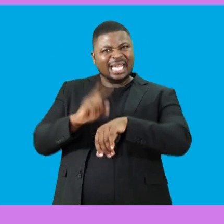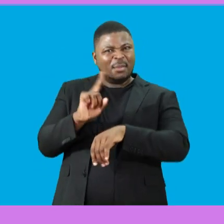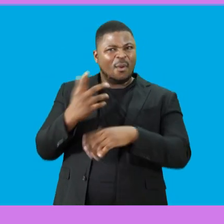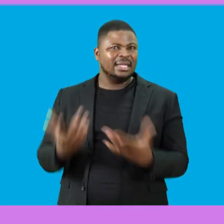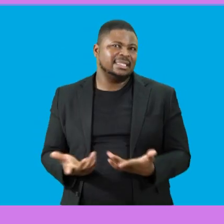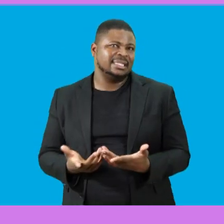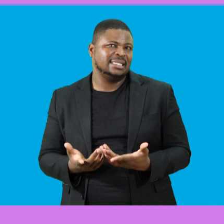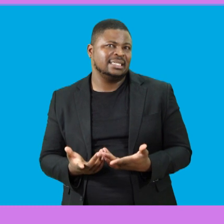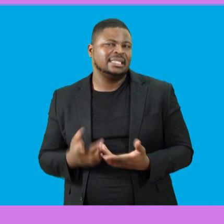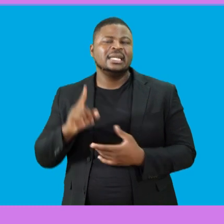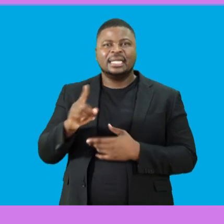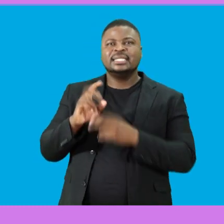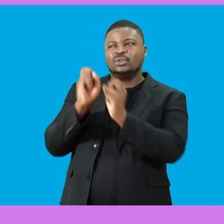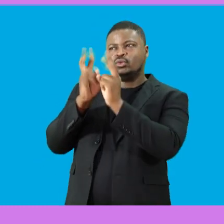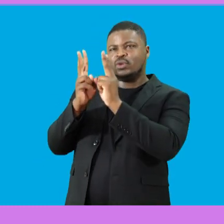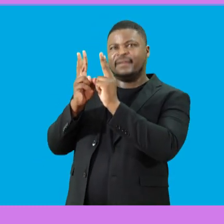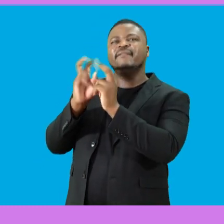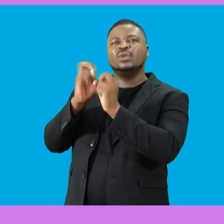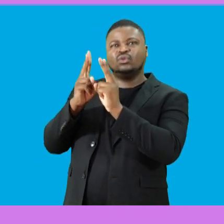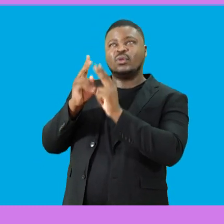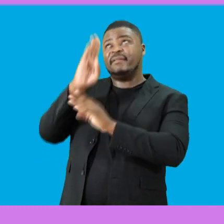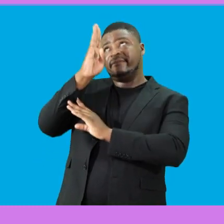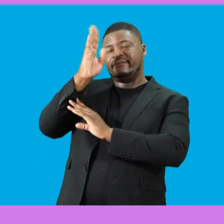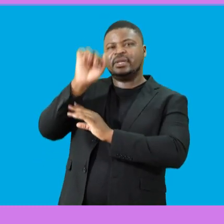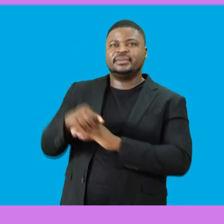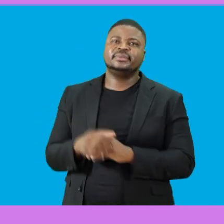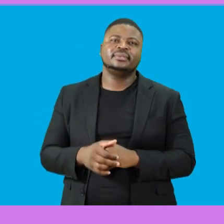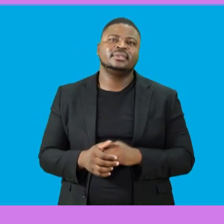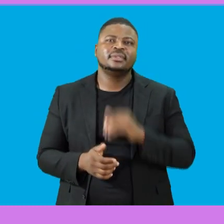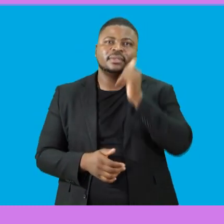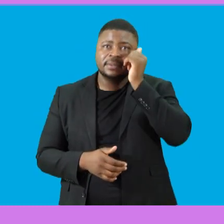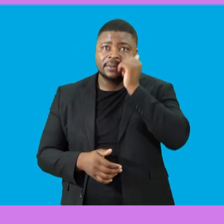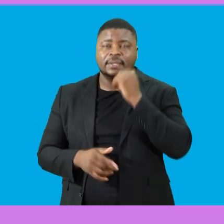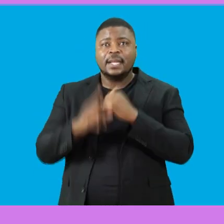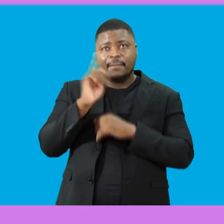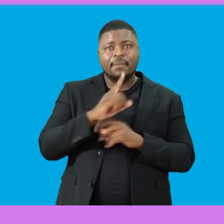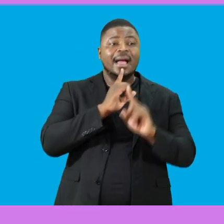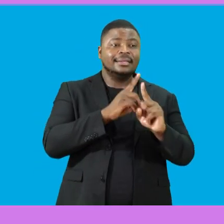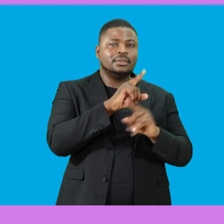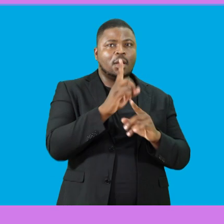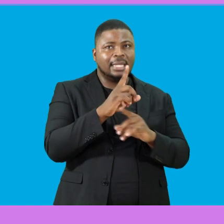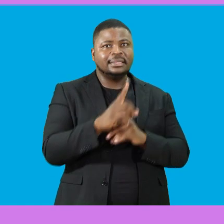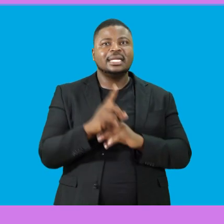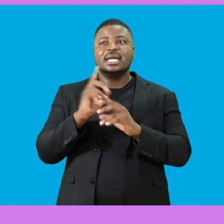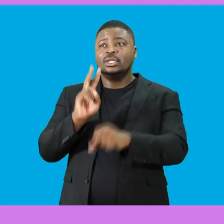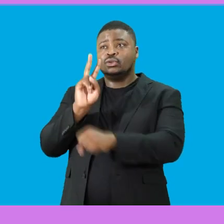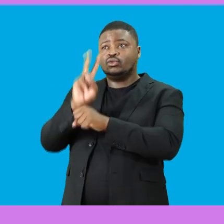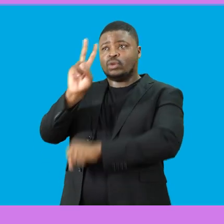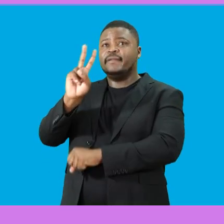that temperature at 36. It was at 12 noon. So it was at 12 o'clock. That was the